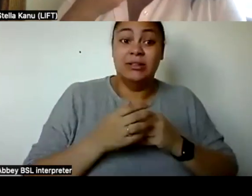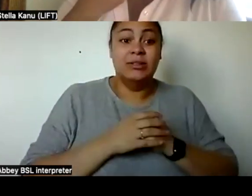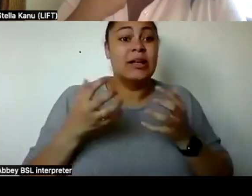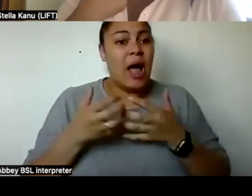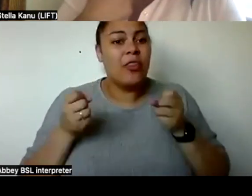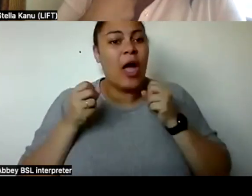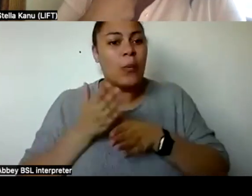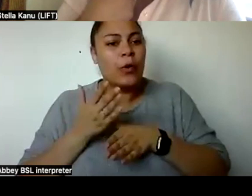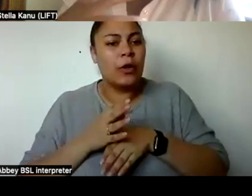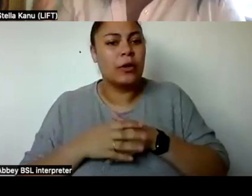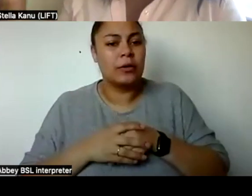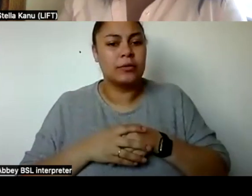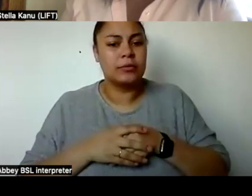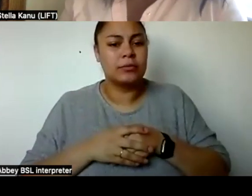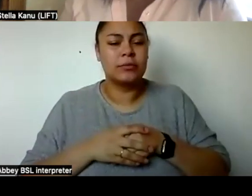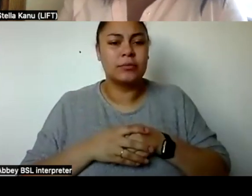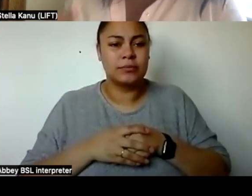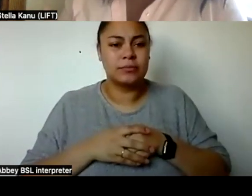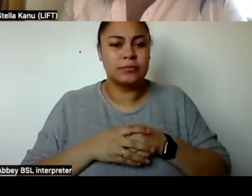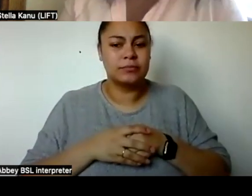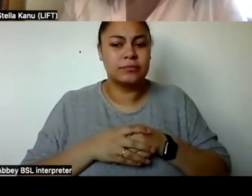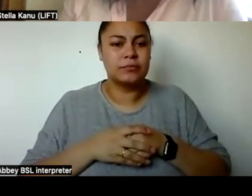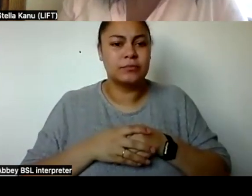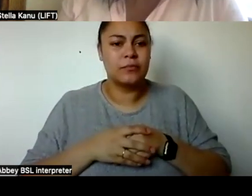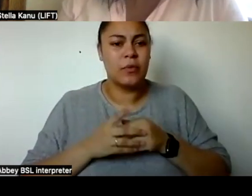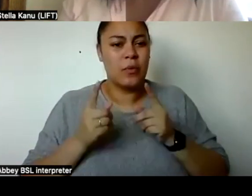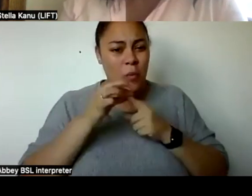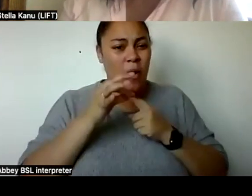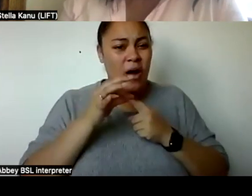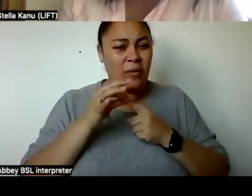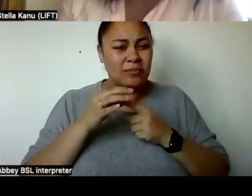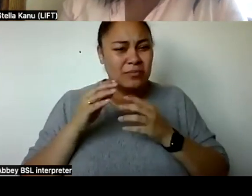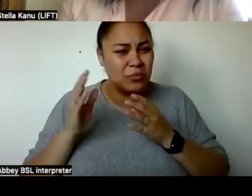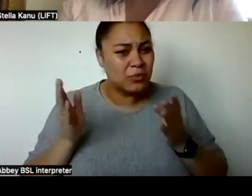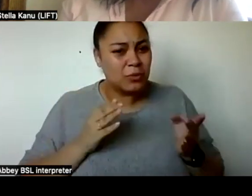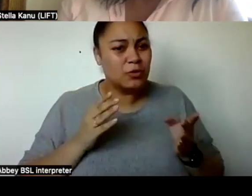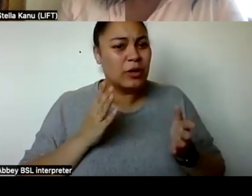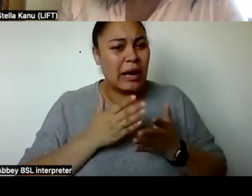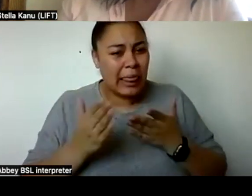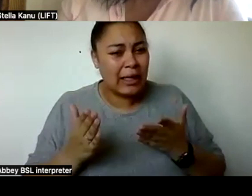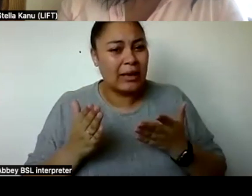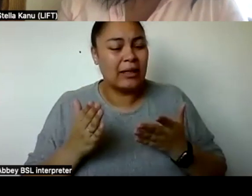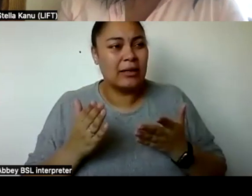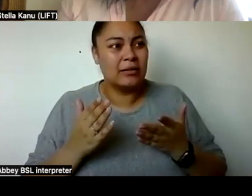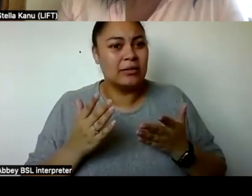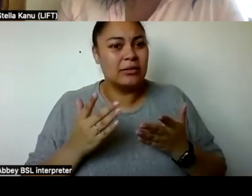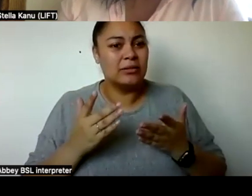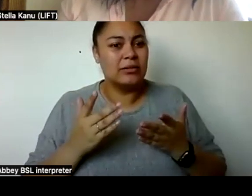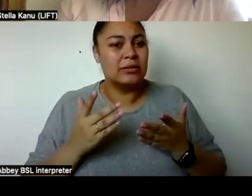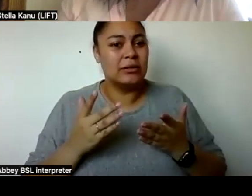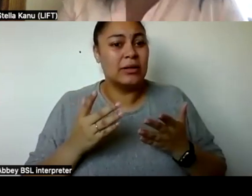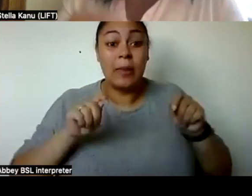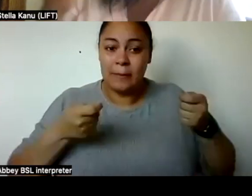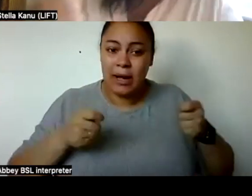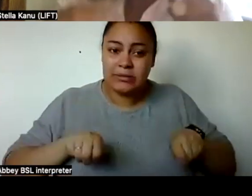part of doing that is so that, you know, one of the things that I think really came across really clearly in during the